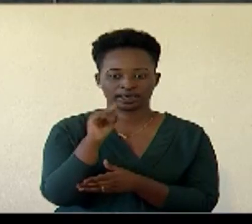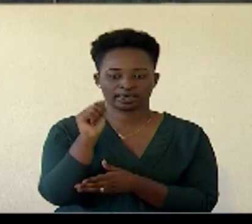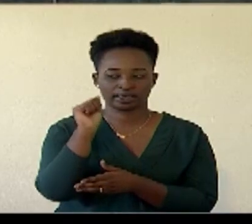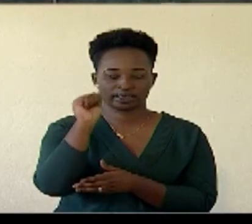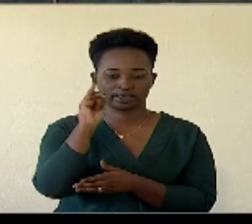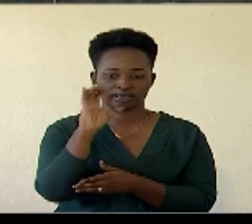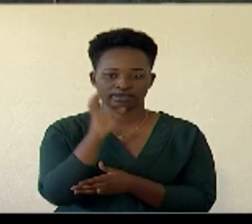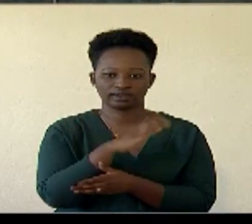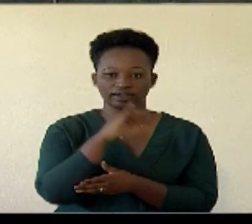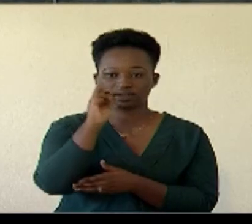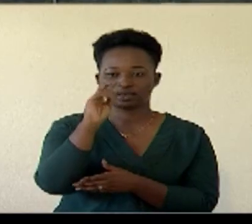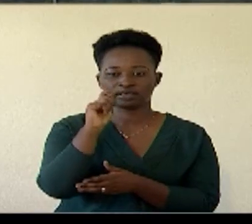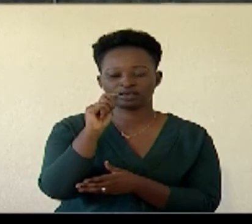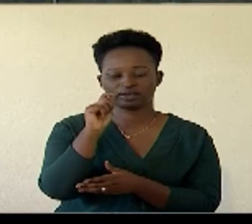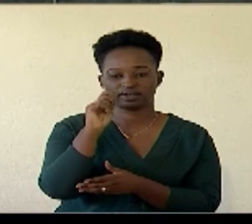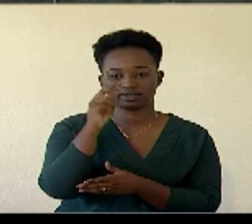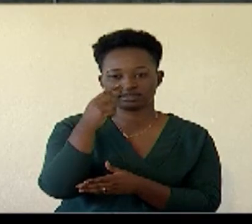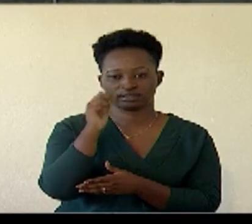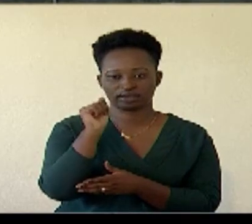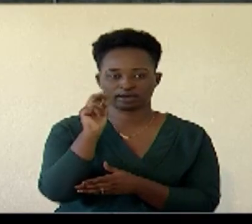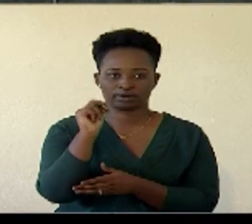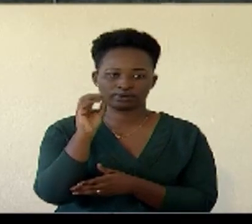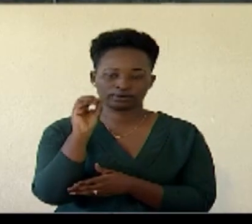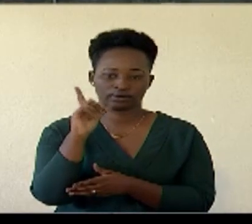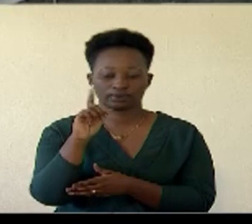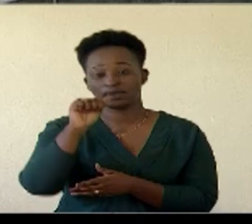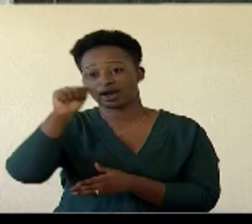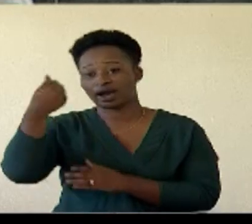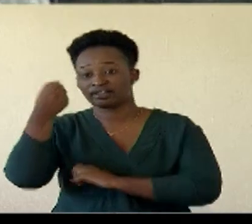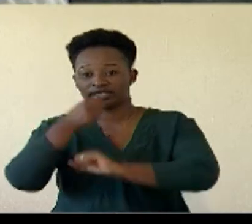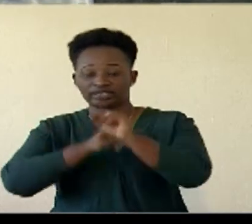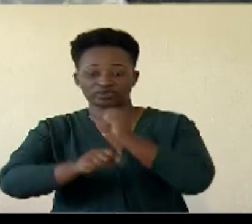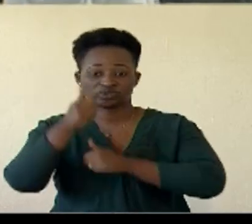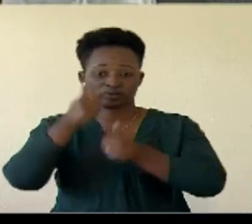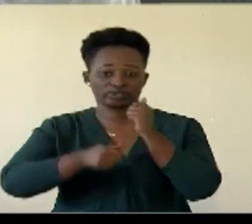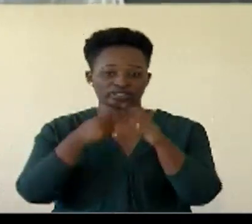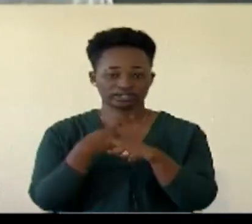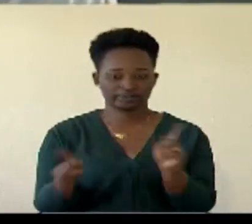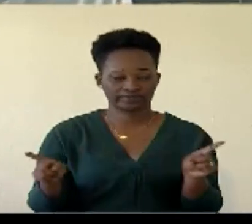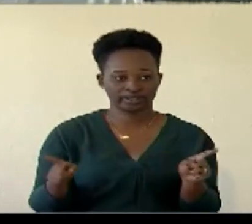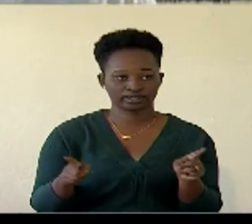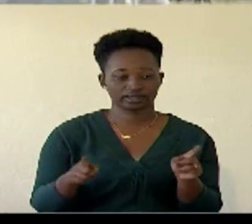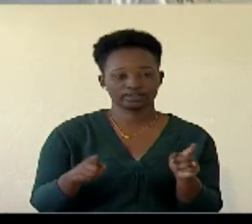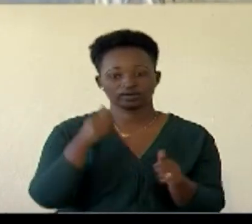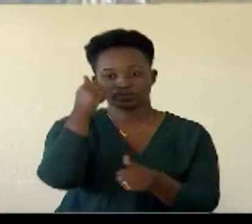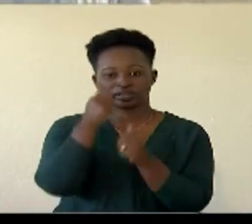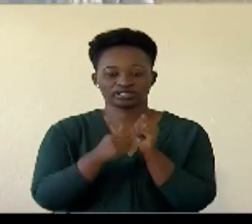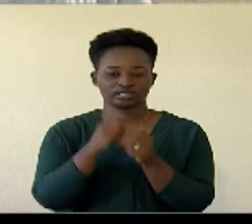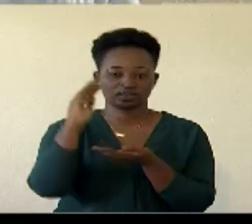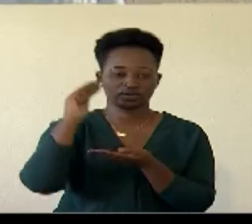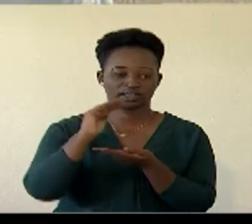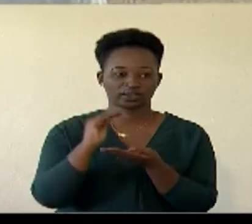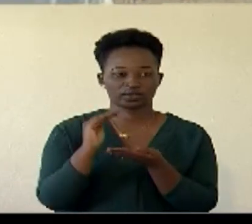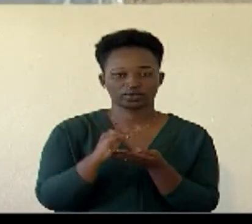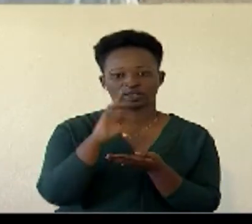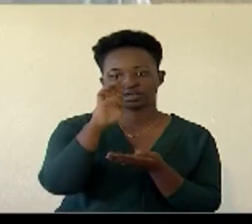that is the reaction. Another reaction which is different, which is also reduction reaction. If